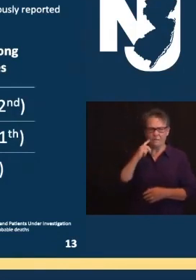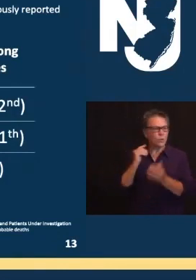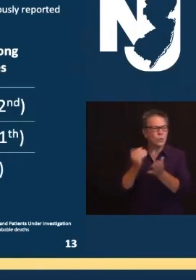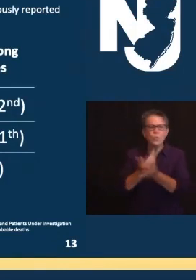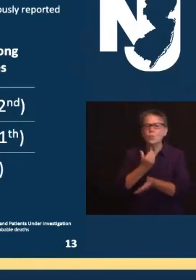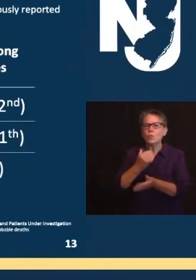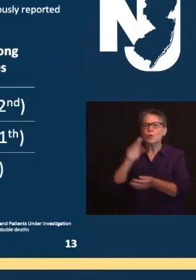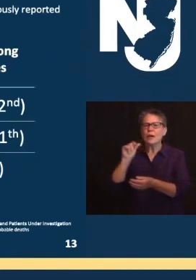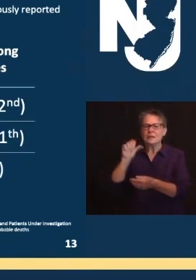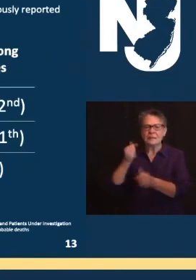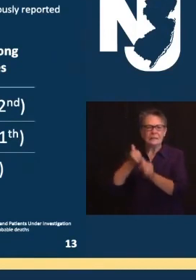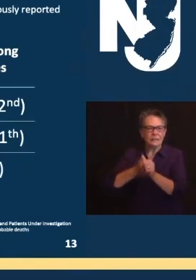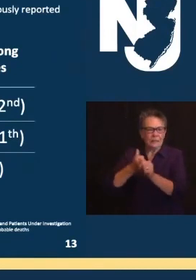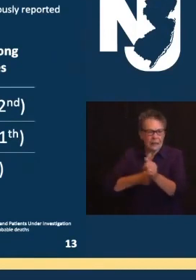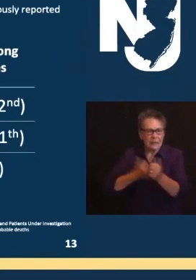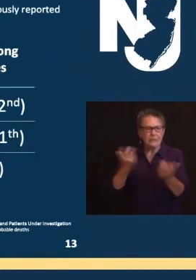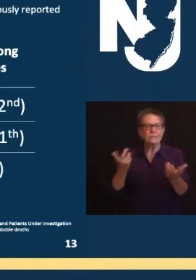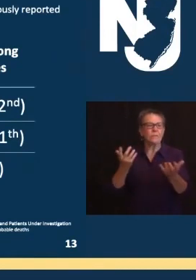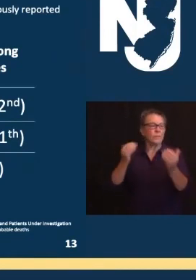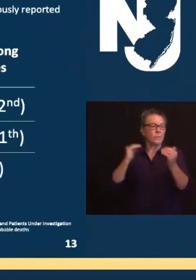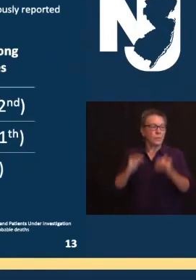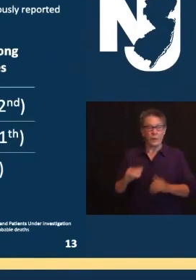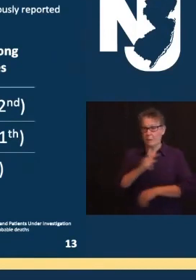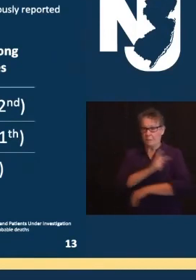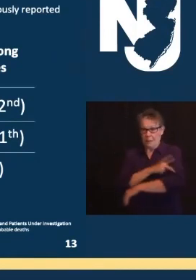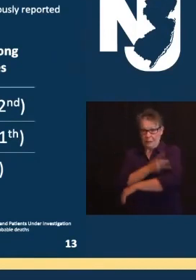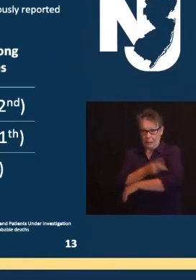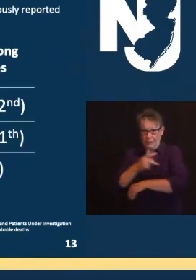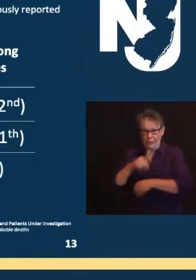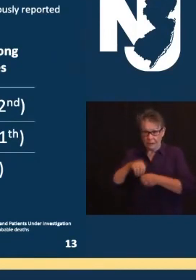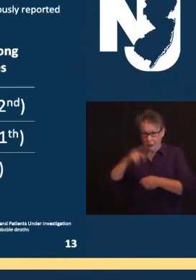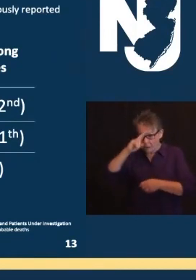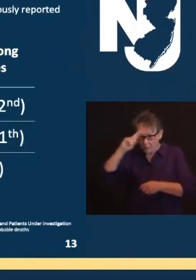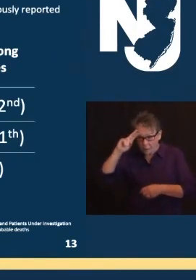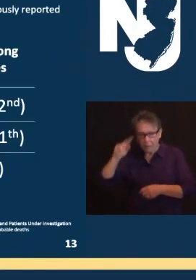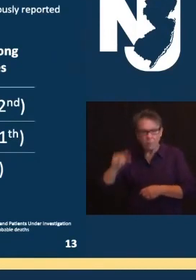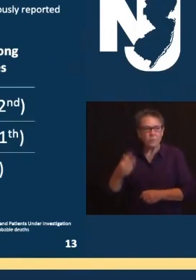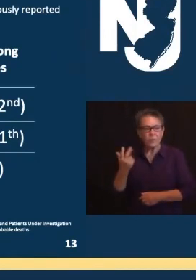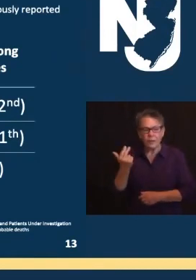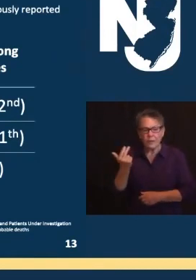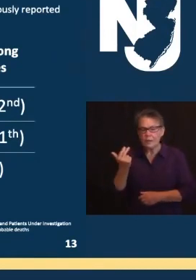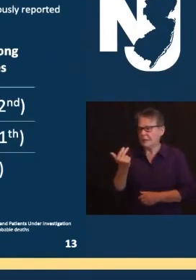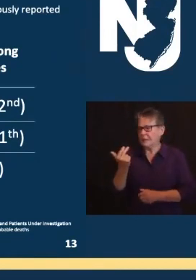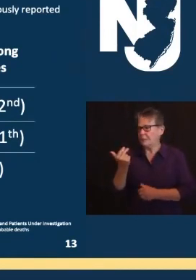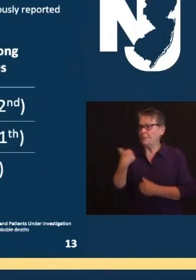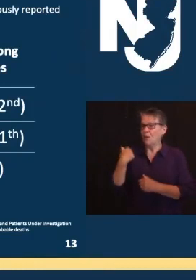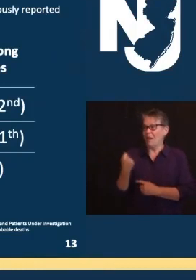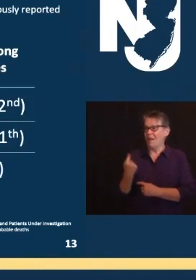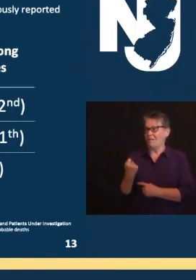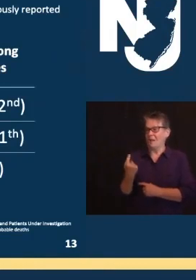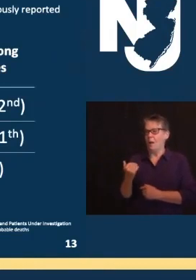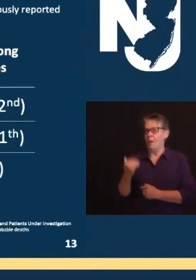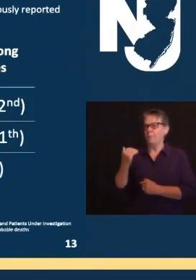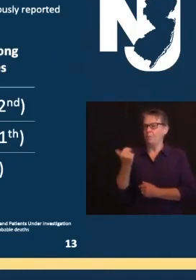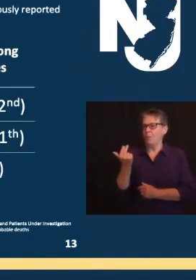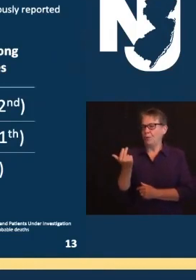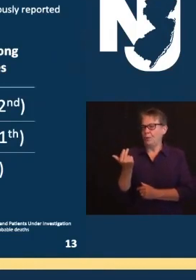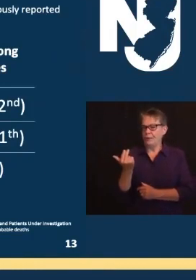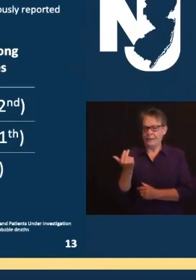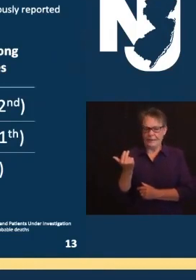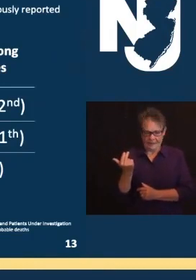on wearing face coverings that can further help slow the rate of transmission. And especially if you've not been tested and it is possible that you